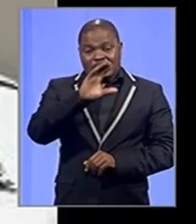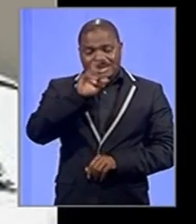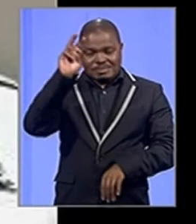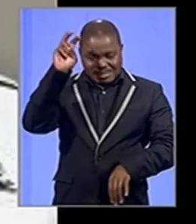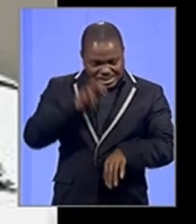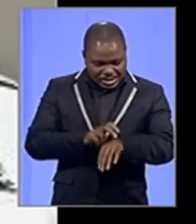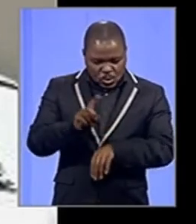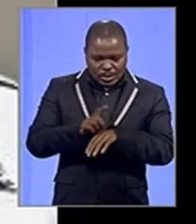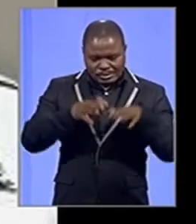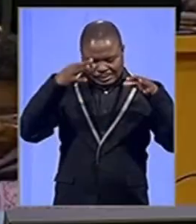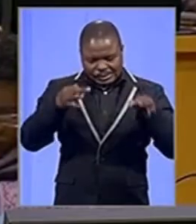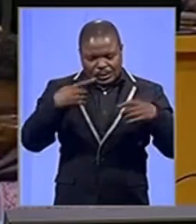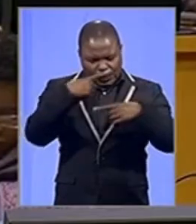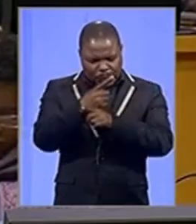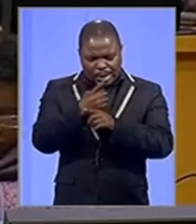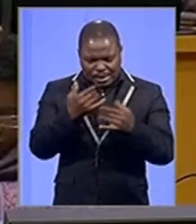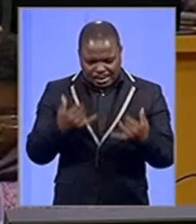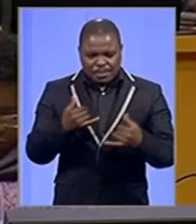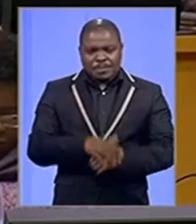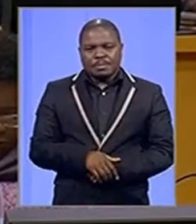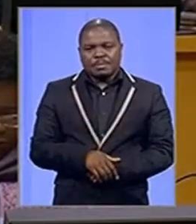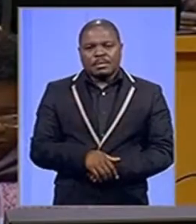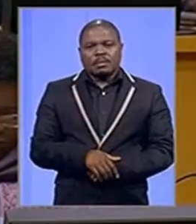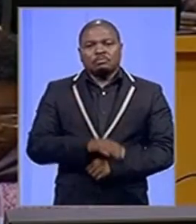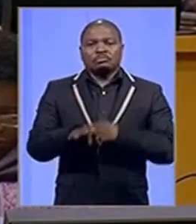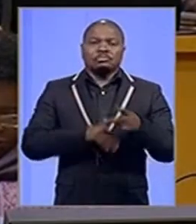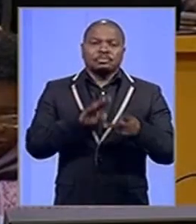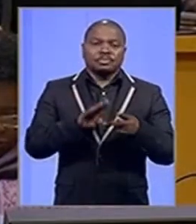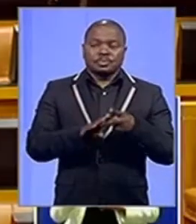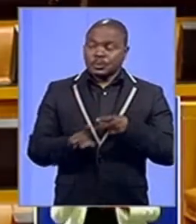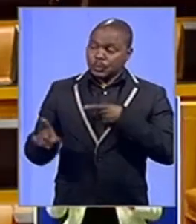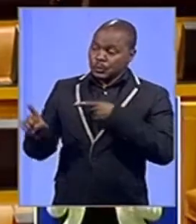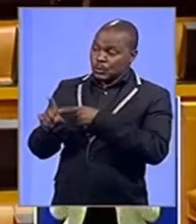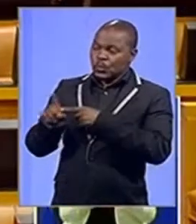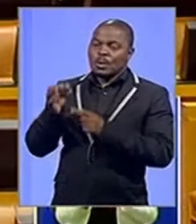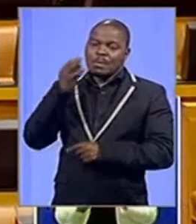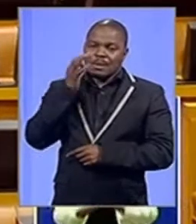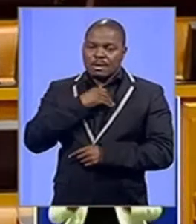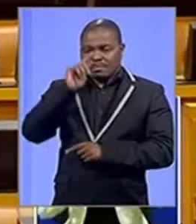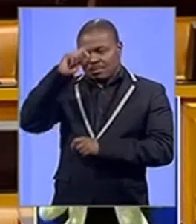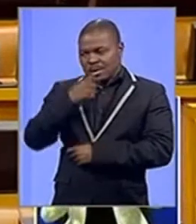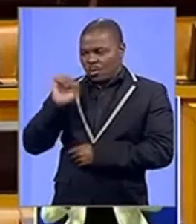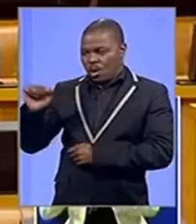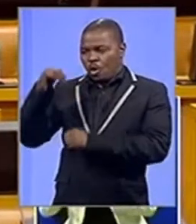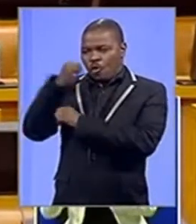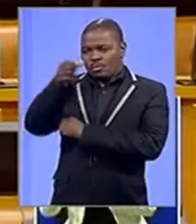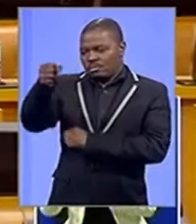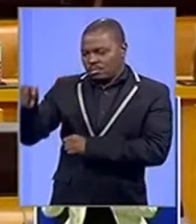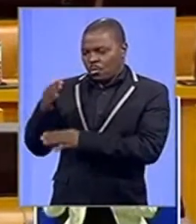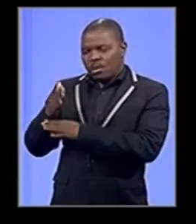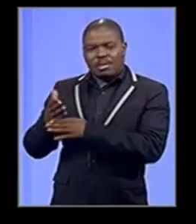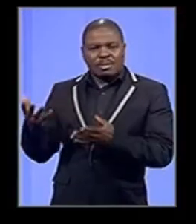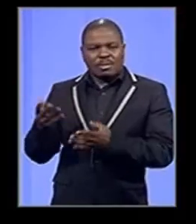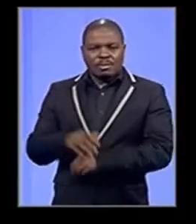act decisively. Ga go felele mo Majodina o latofatša gape ge a thwetše morwa wa gagwe kantorong ya gagwe.